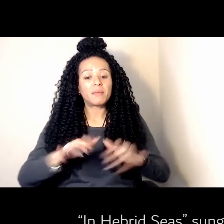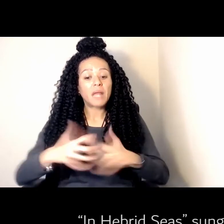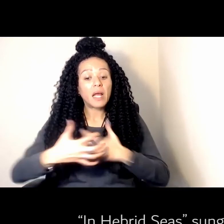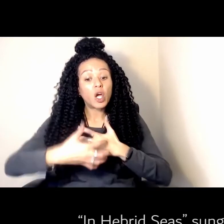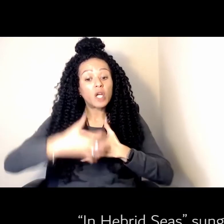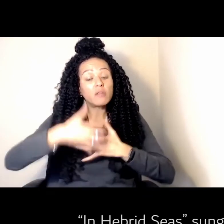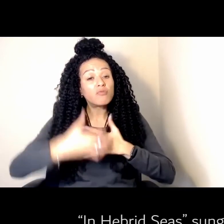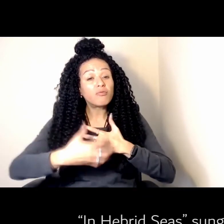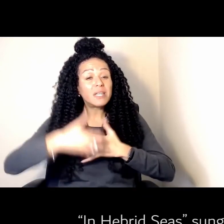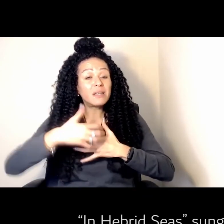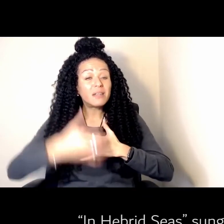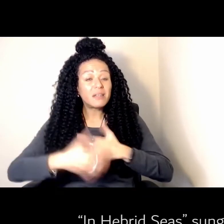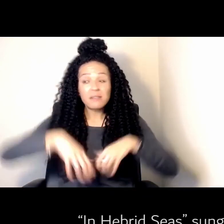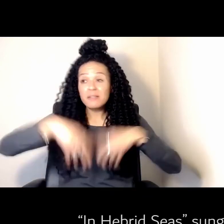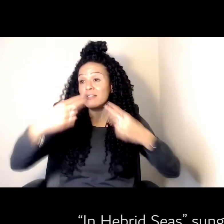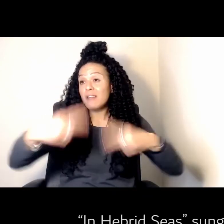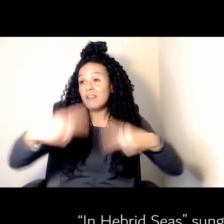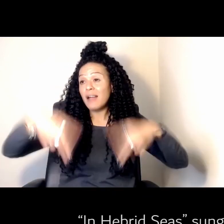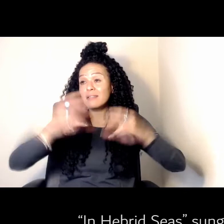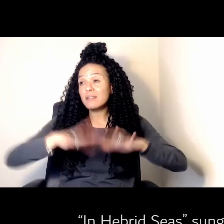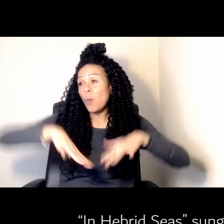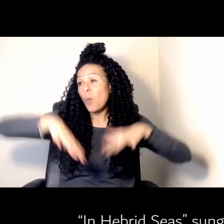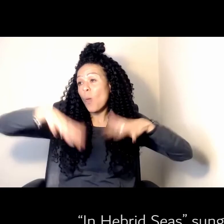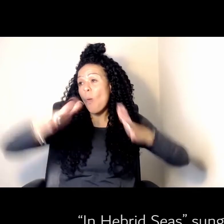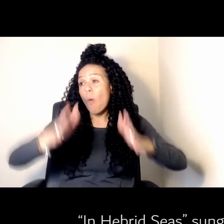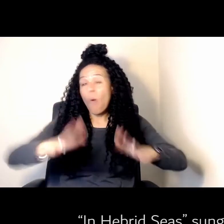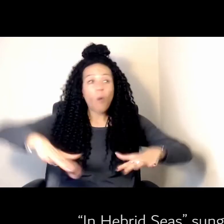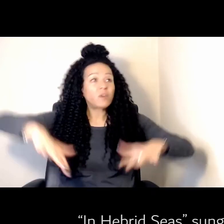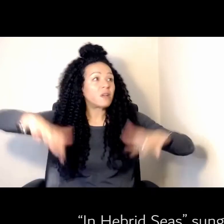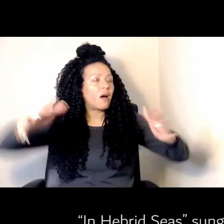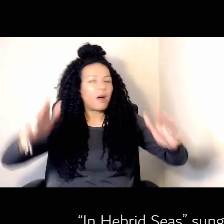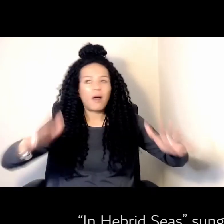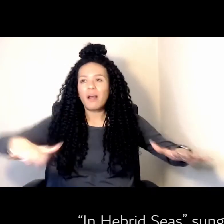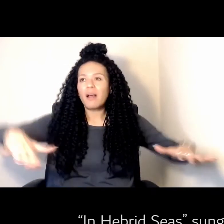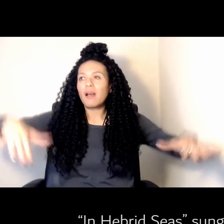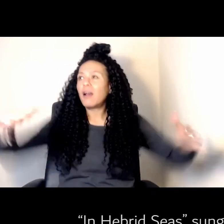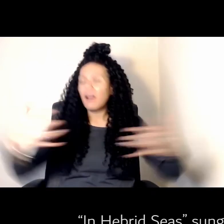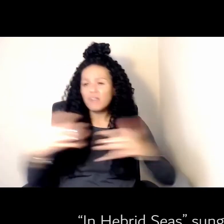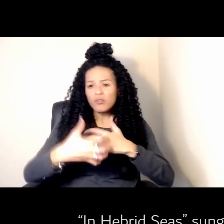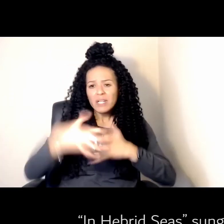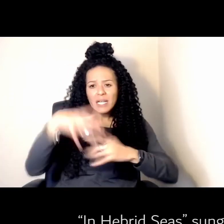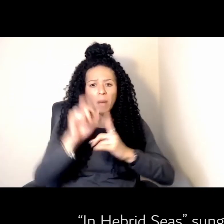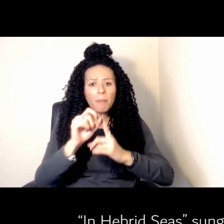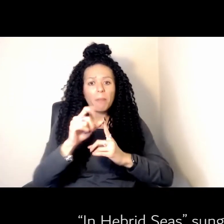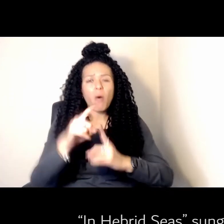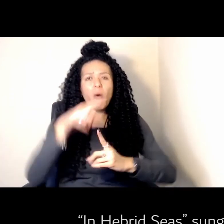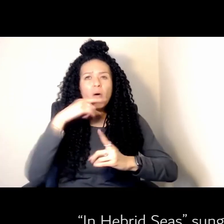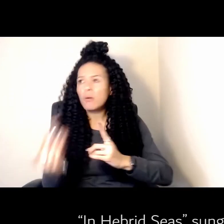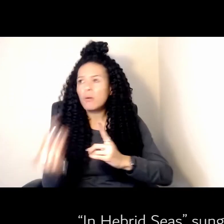Green lies the dancing water, green, purple barred